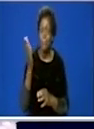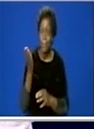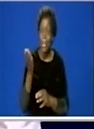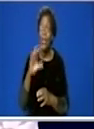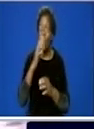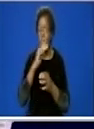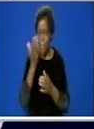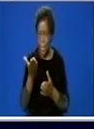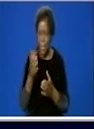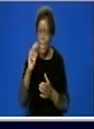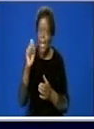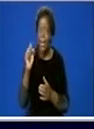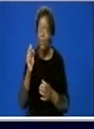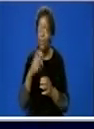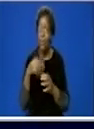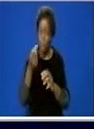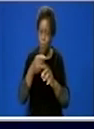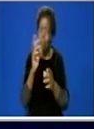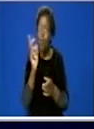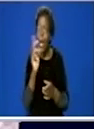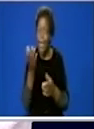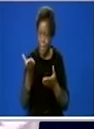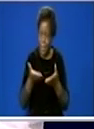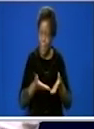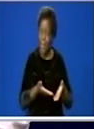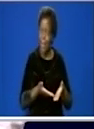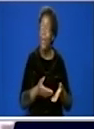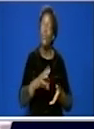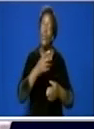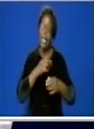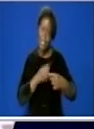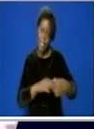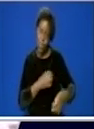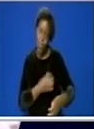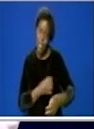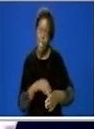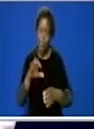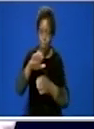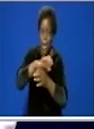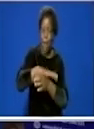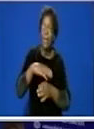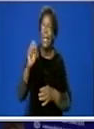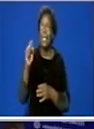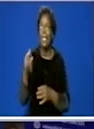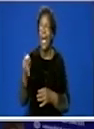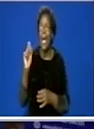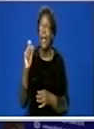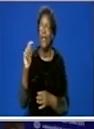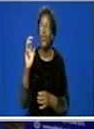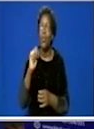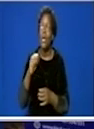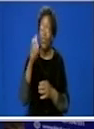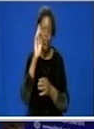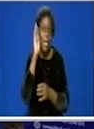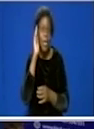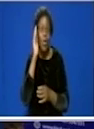like, ay, skeleton is in Tom Tyke and let. Yeah, it's interesting to cover the skeleton. As we cover the skeleton later, you realize